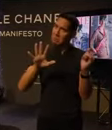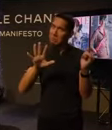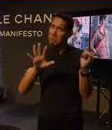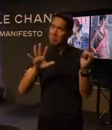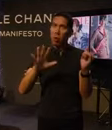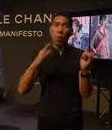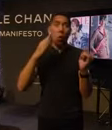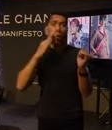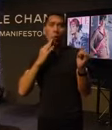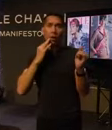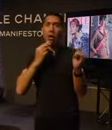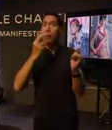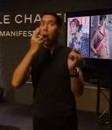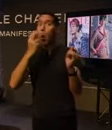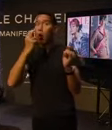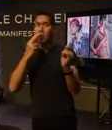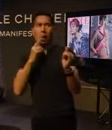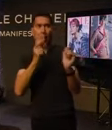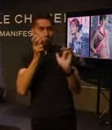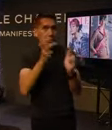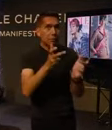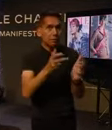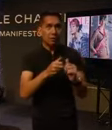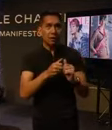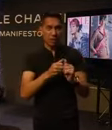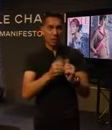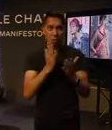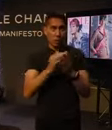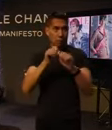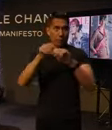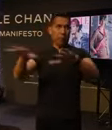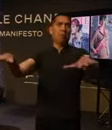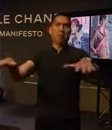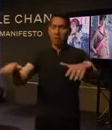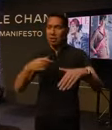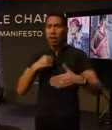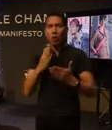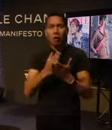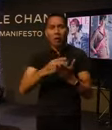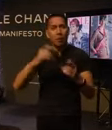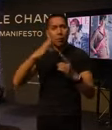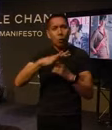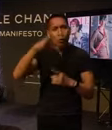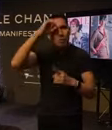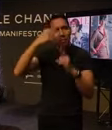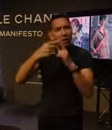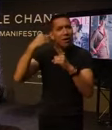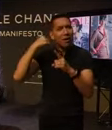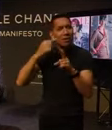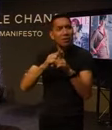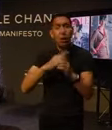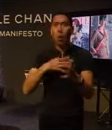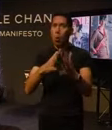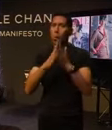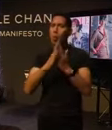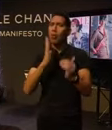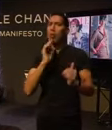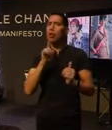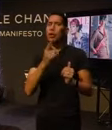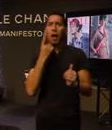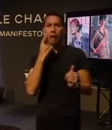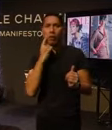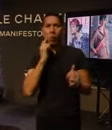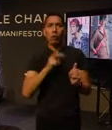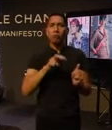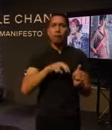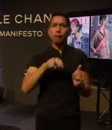older. And I think this is quite an important thing to sort of reflect on as well, isn't it? And we do, it's worth noting, when you go into the